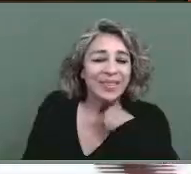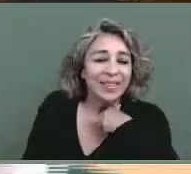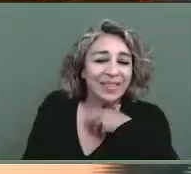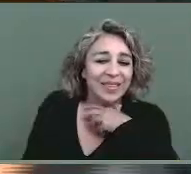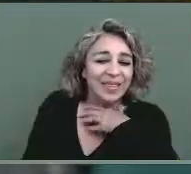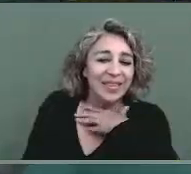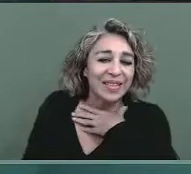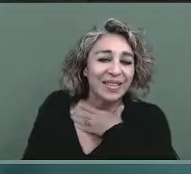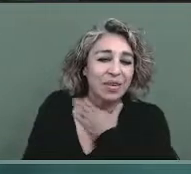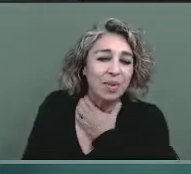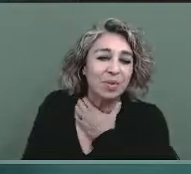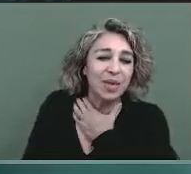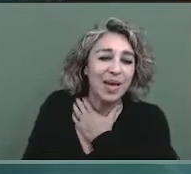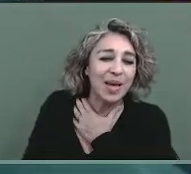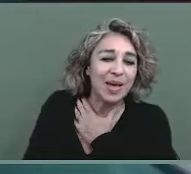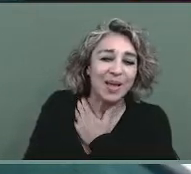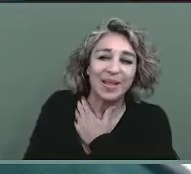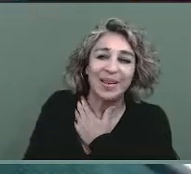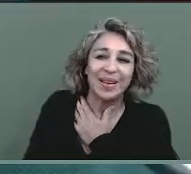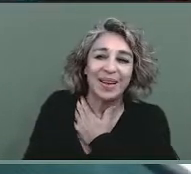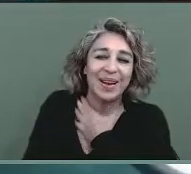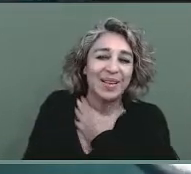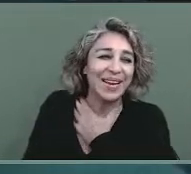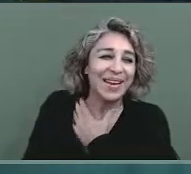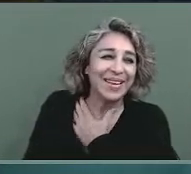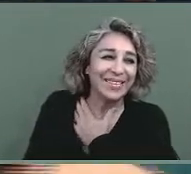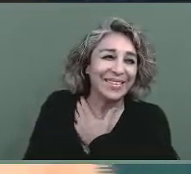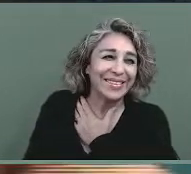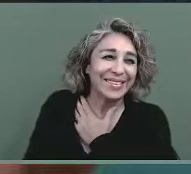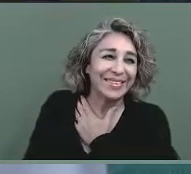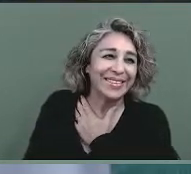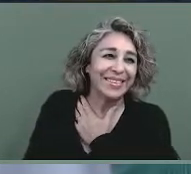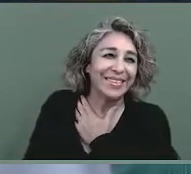so that's the rebel yell alright